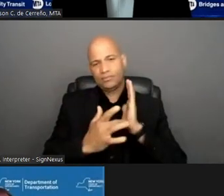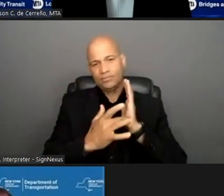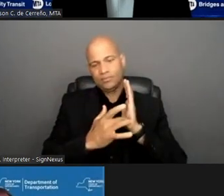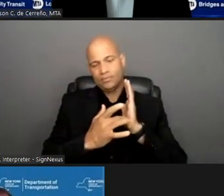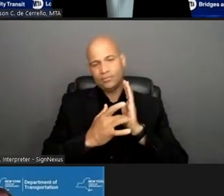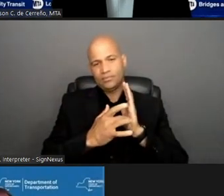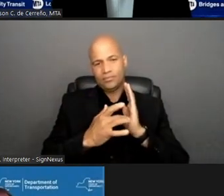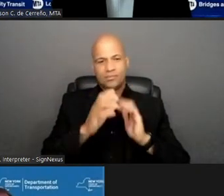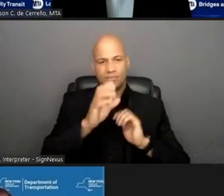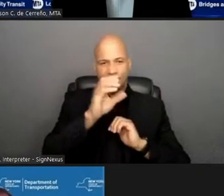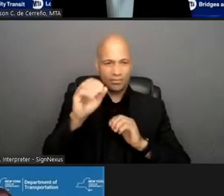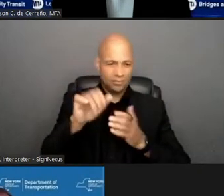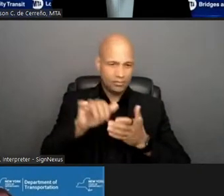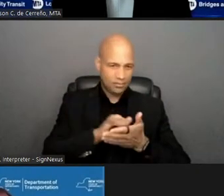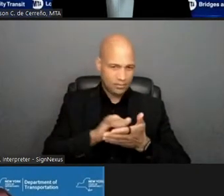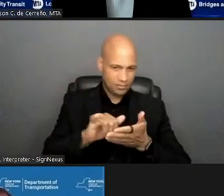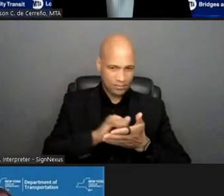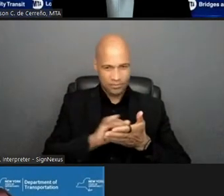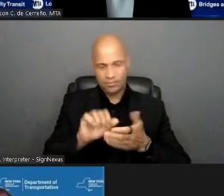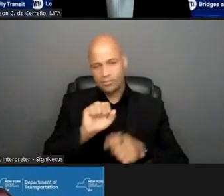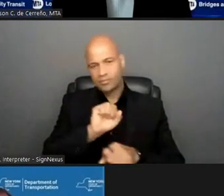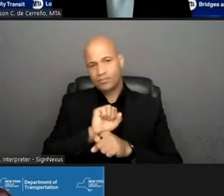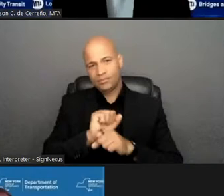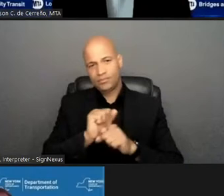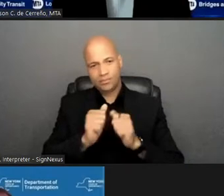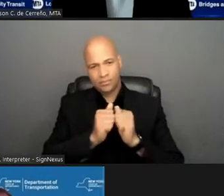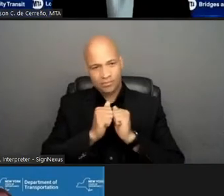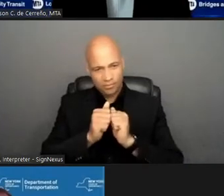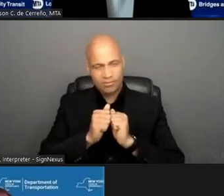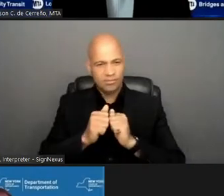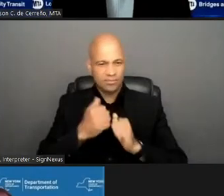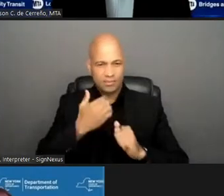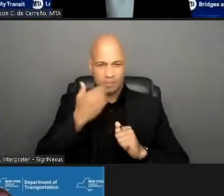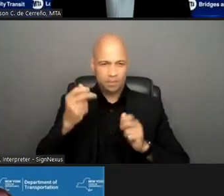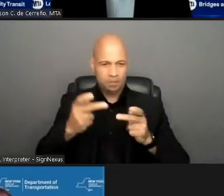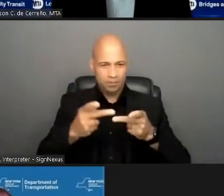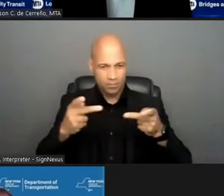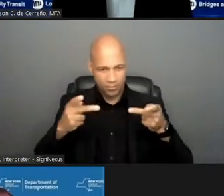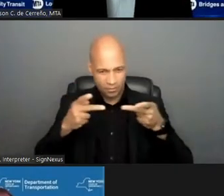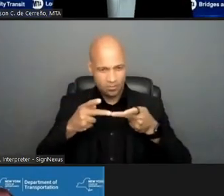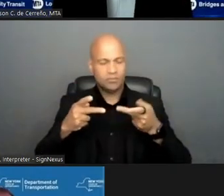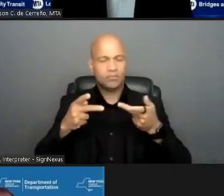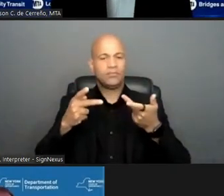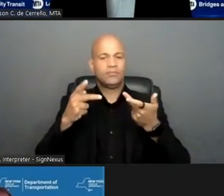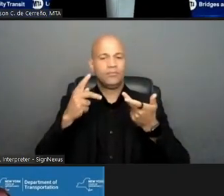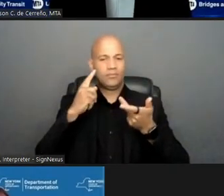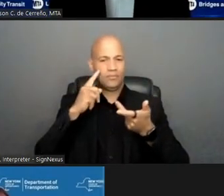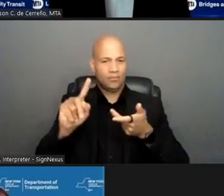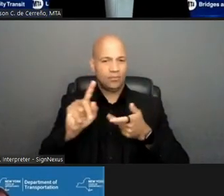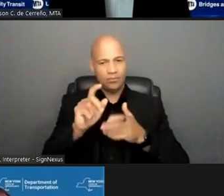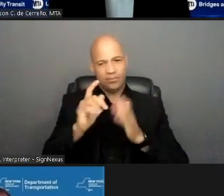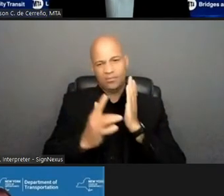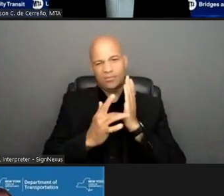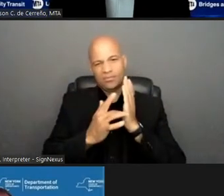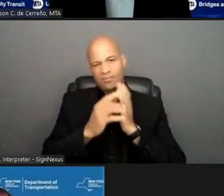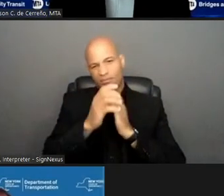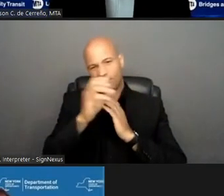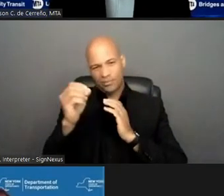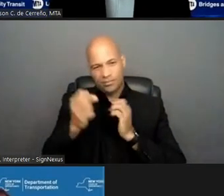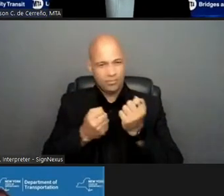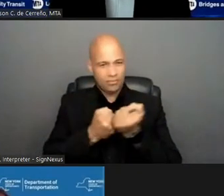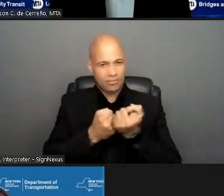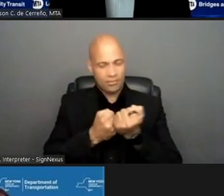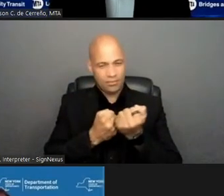government and Community Partners to make New York the best place in the country to build and grow a technology company Tech NYC